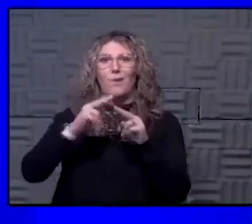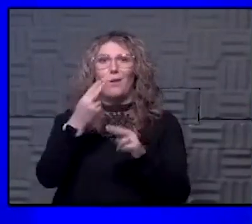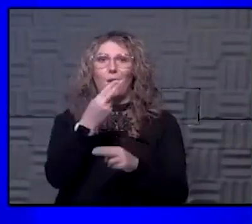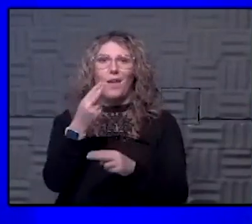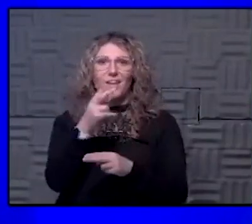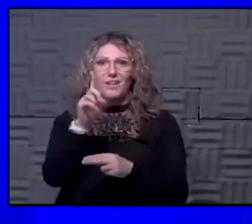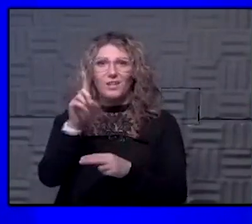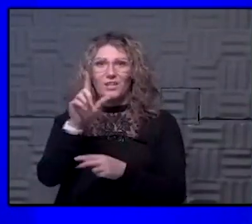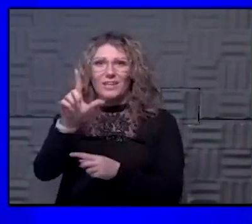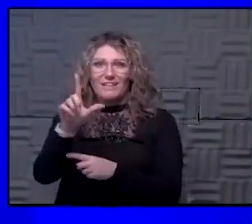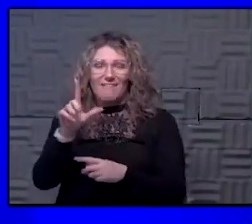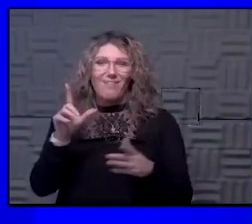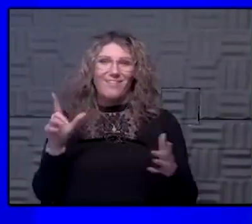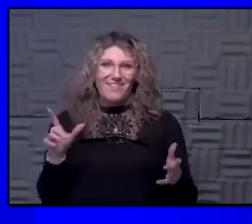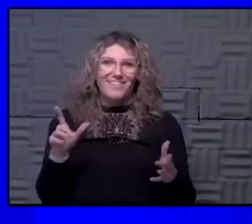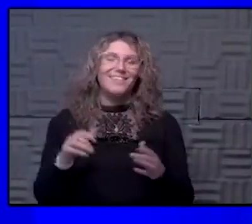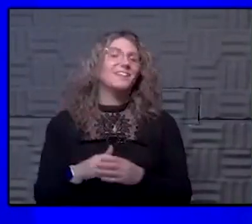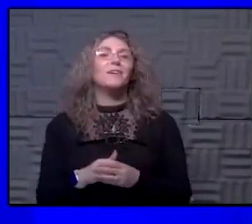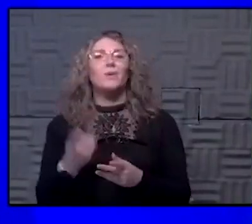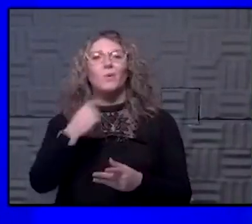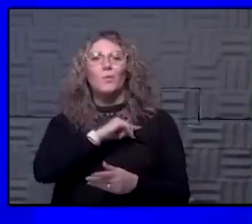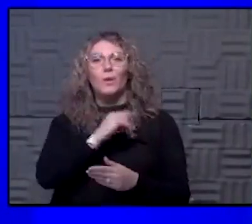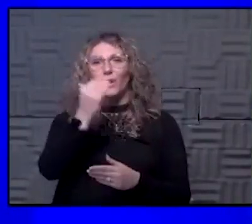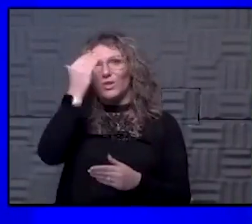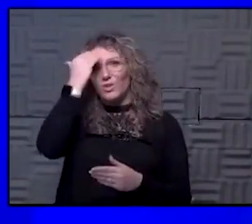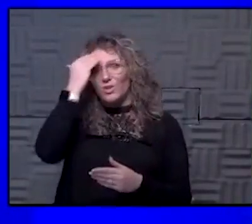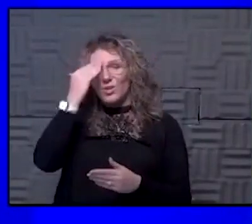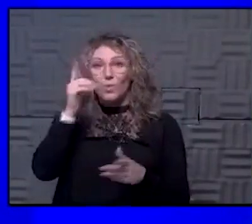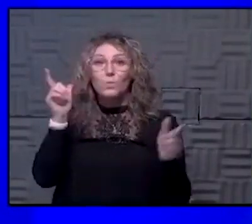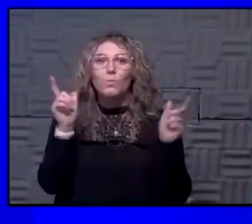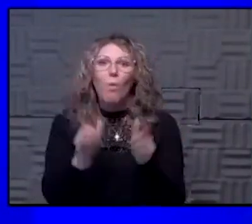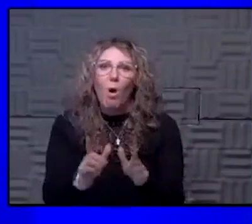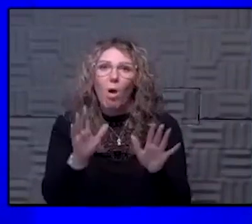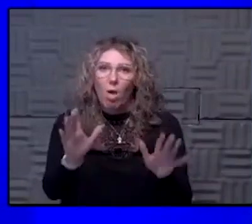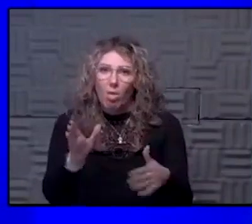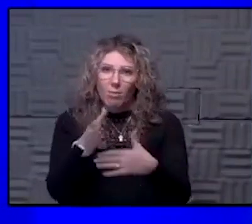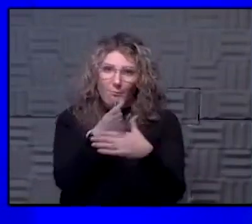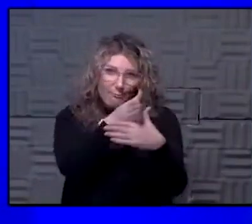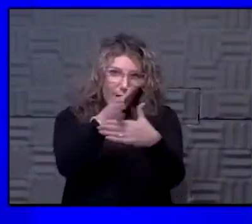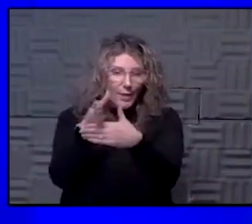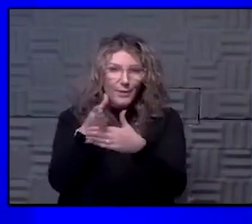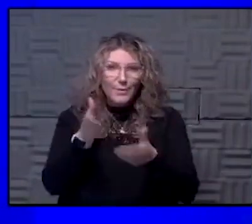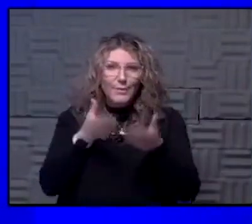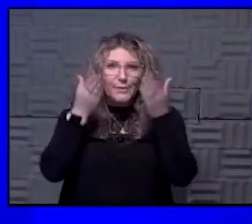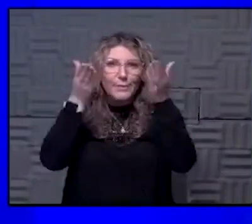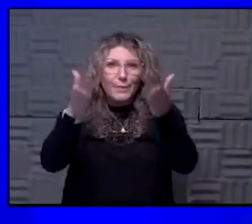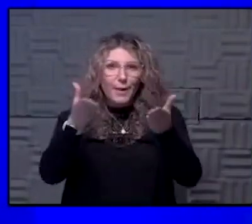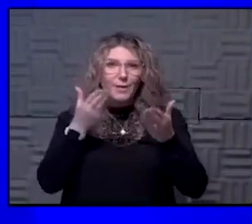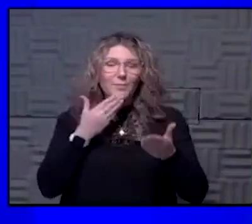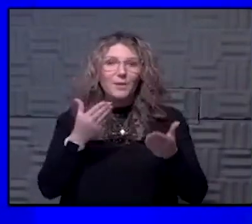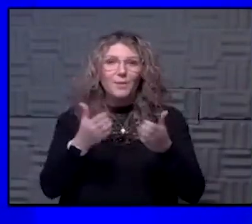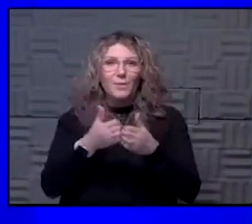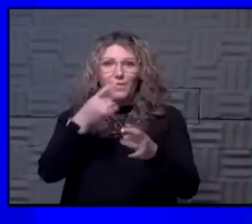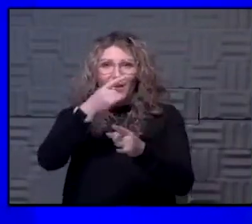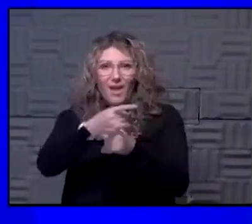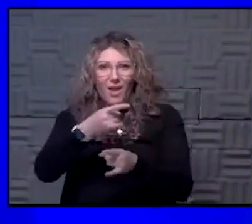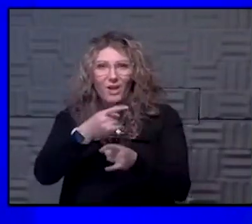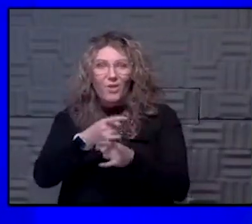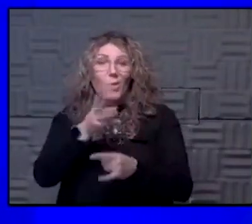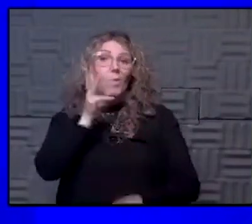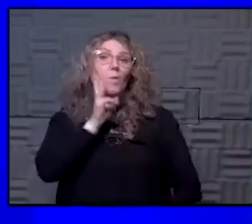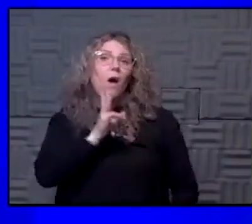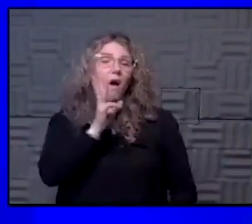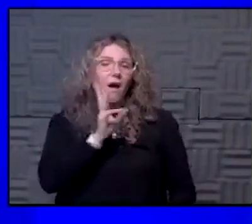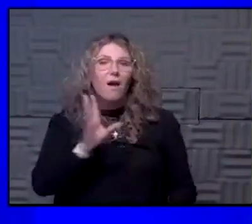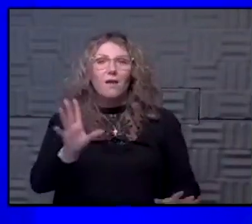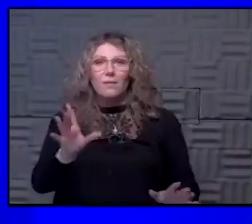good lipids. Certainly, we know that taking a small amount, again, in moderation, in the recommended doses of alcohol, particularly wine,